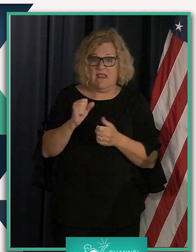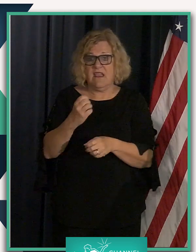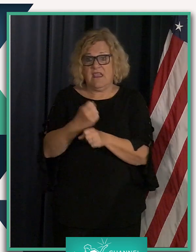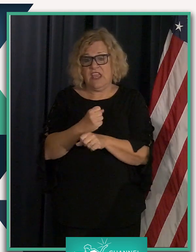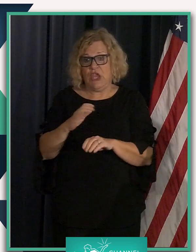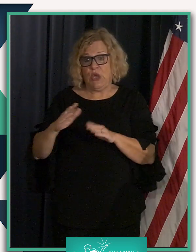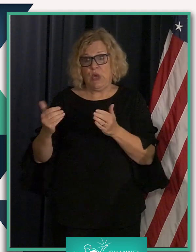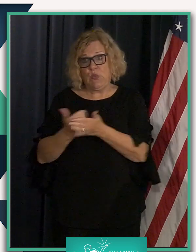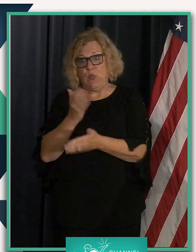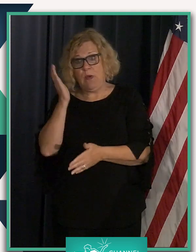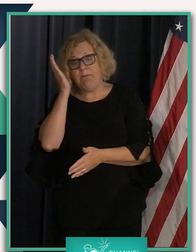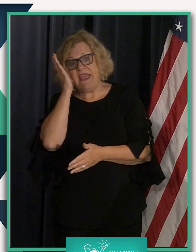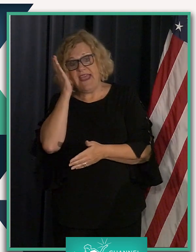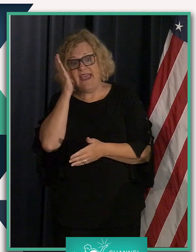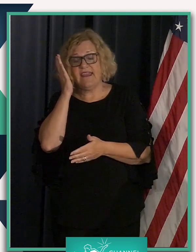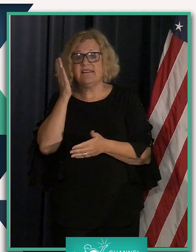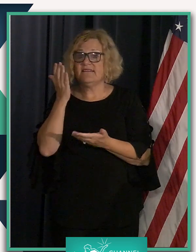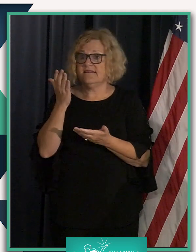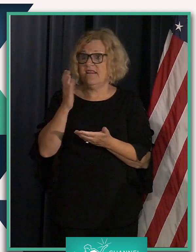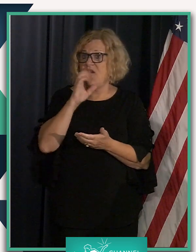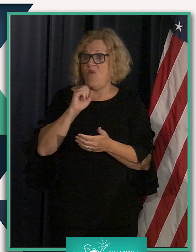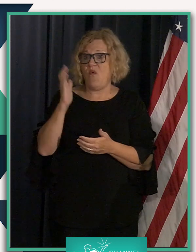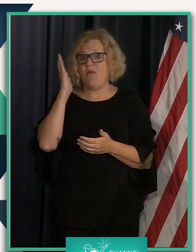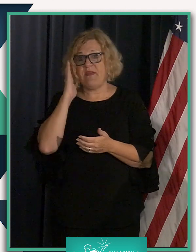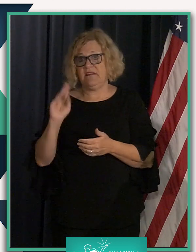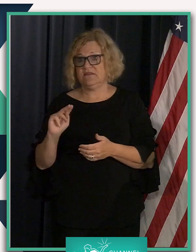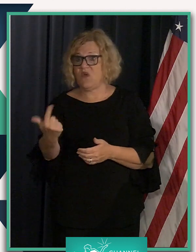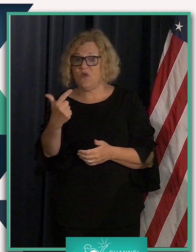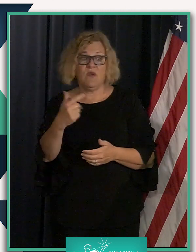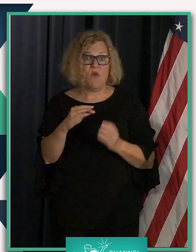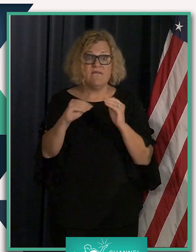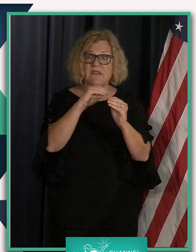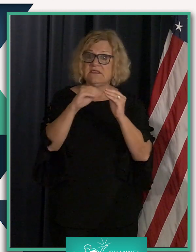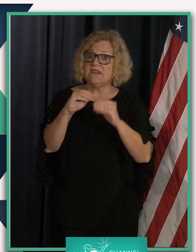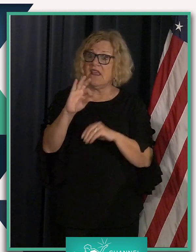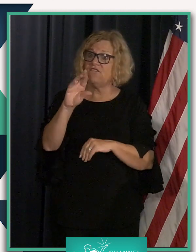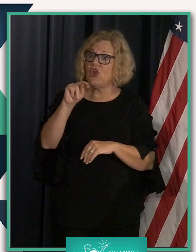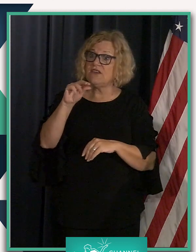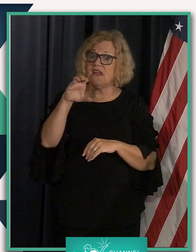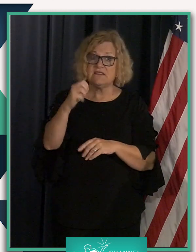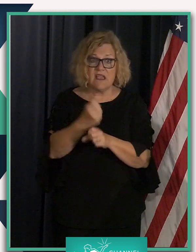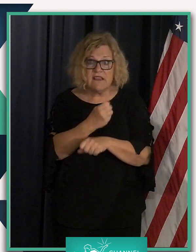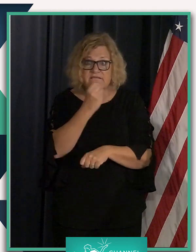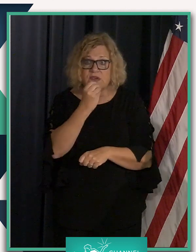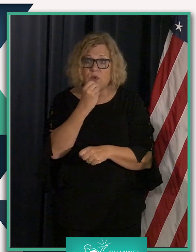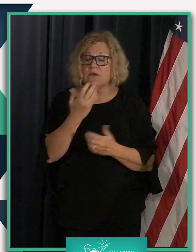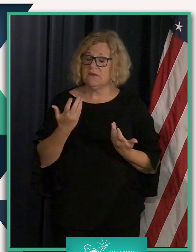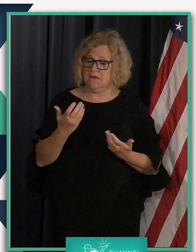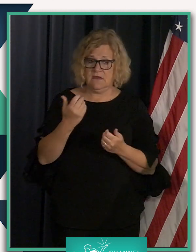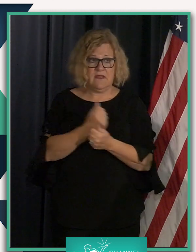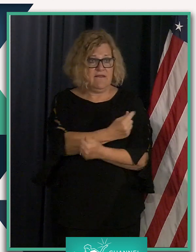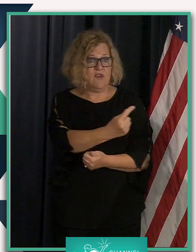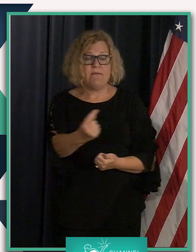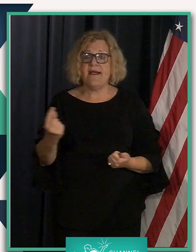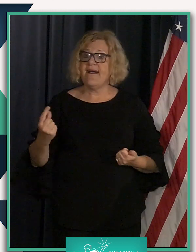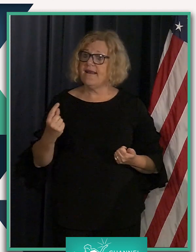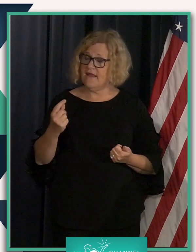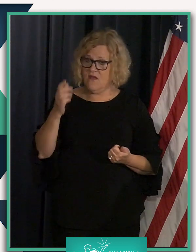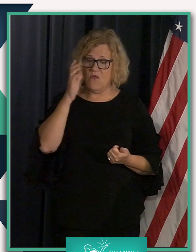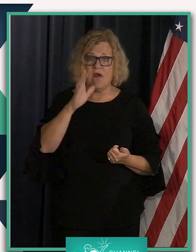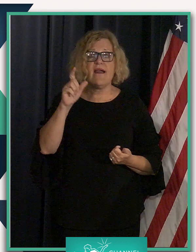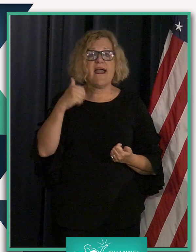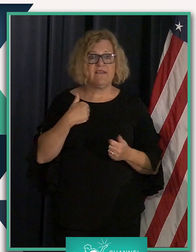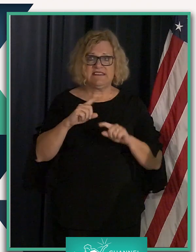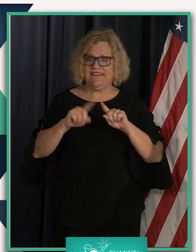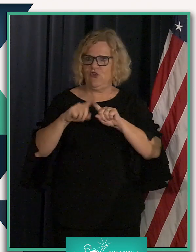new bed if they've outgrown the old one, or fixing the furnace, or getting some food. Everybody is going to